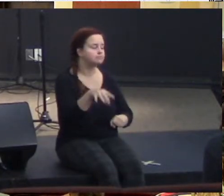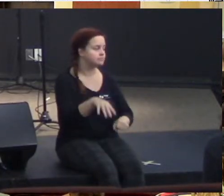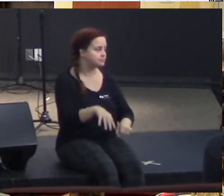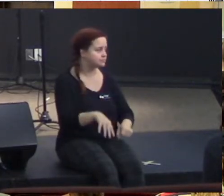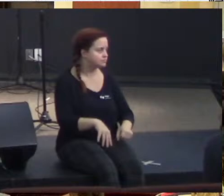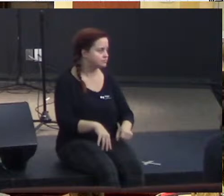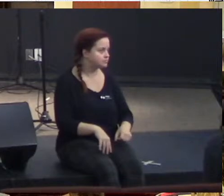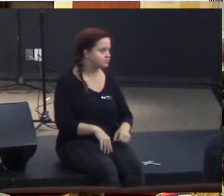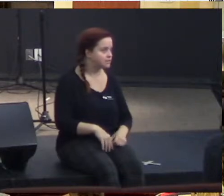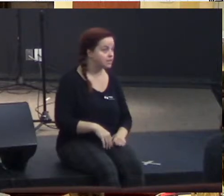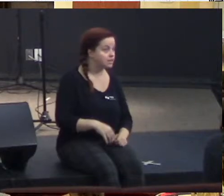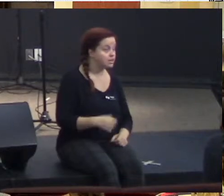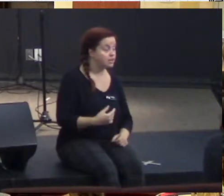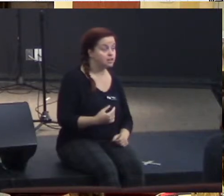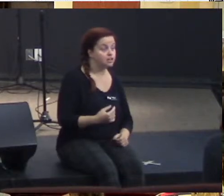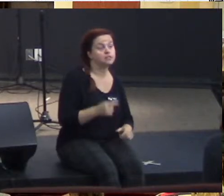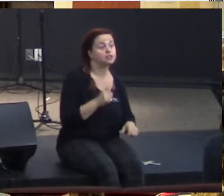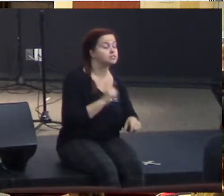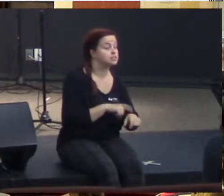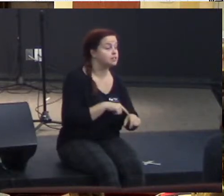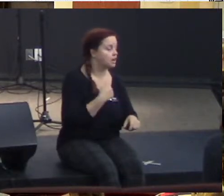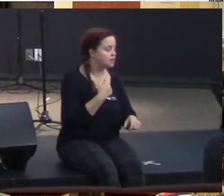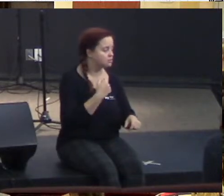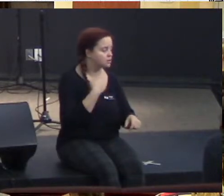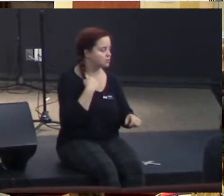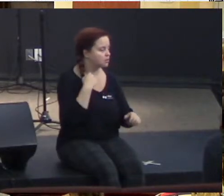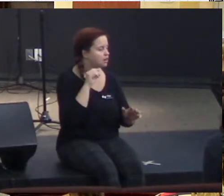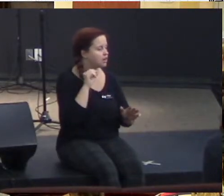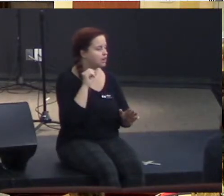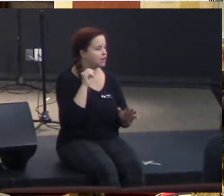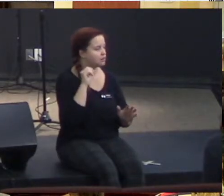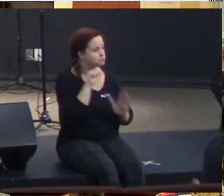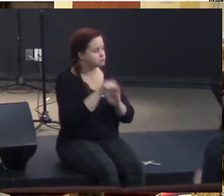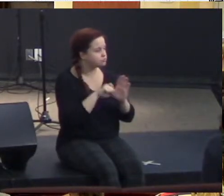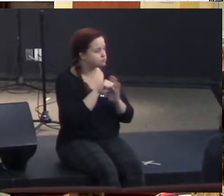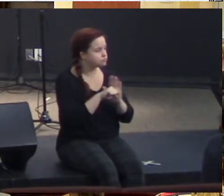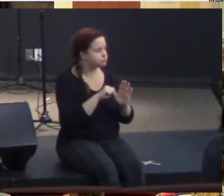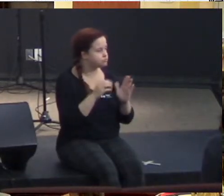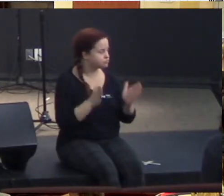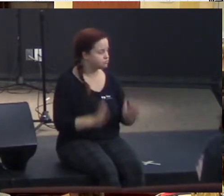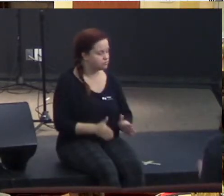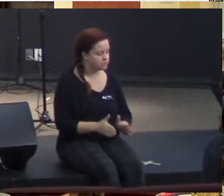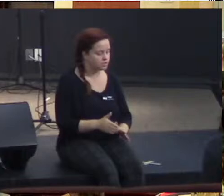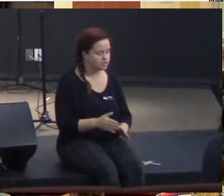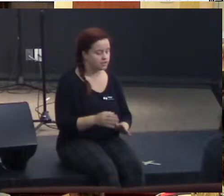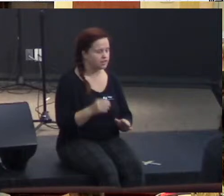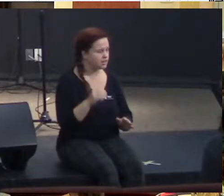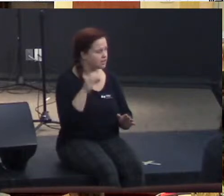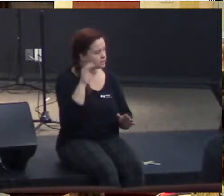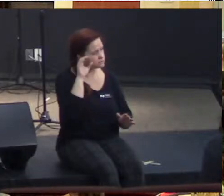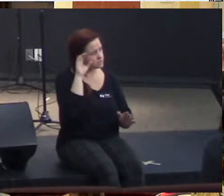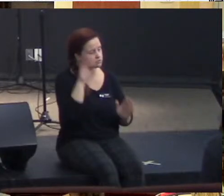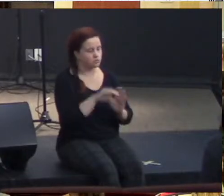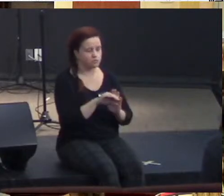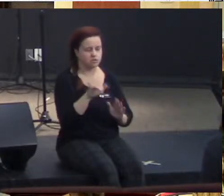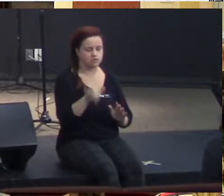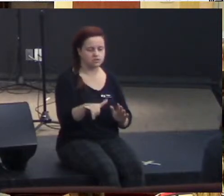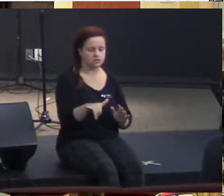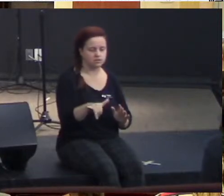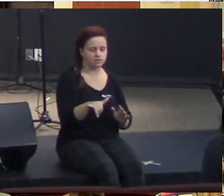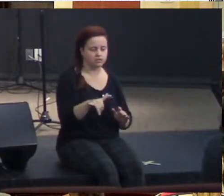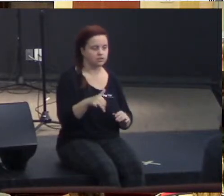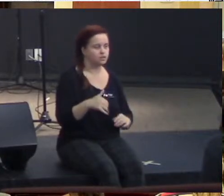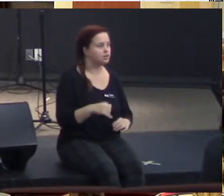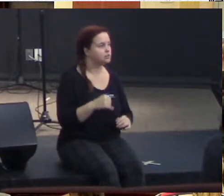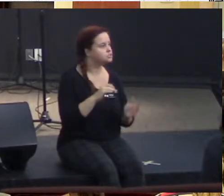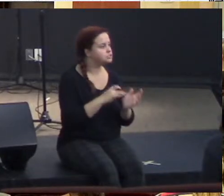a filmmaker and I was filming that, you would see Jesus kind of looking up as he's straightened